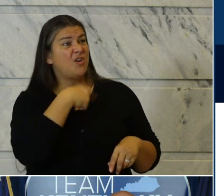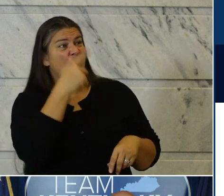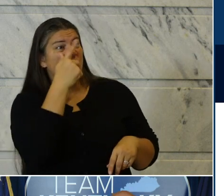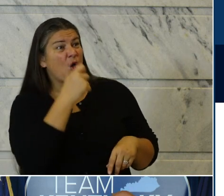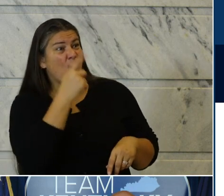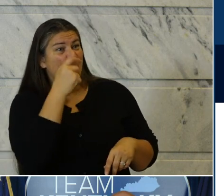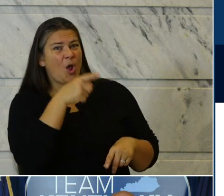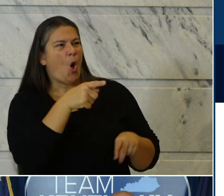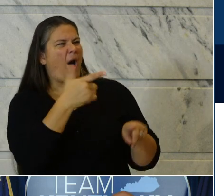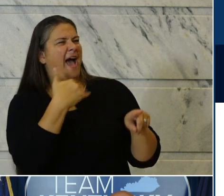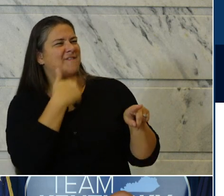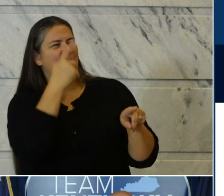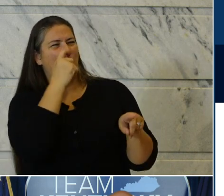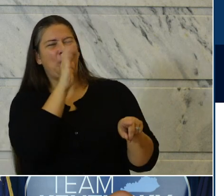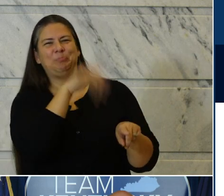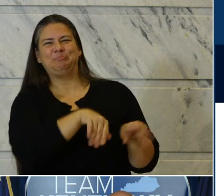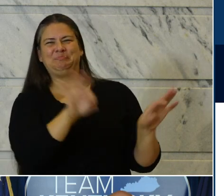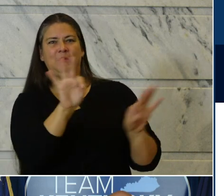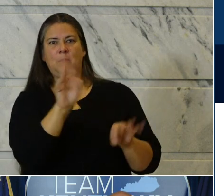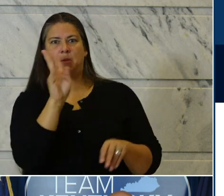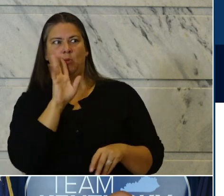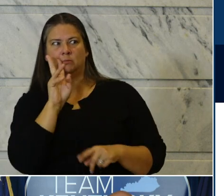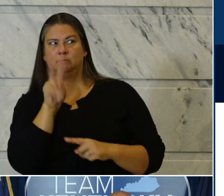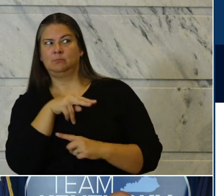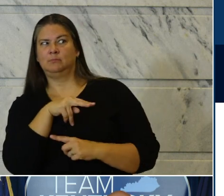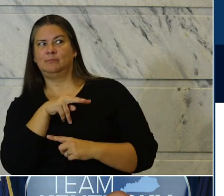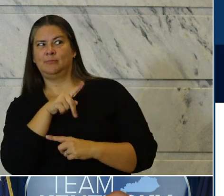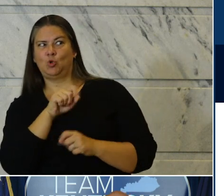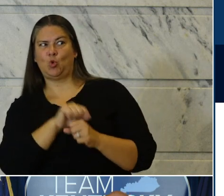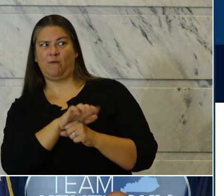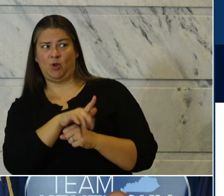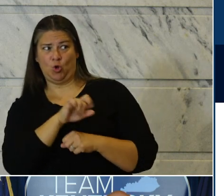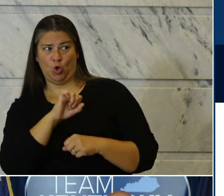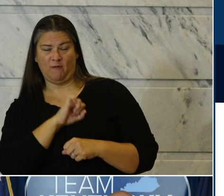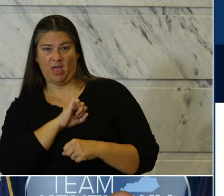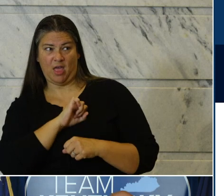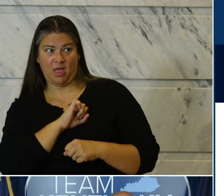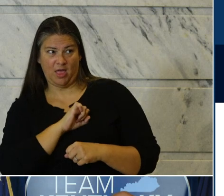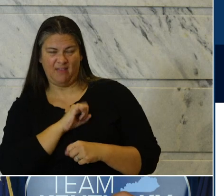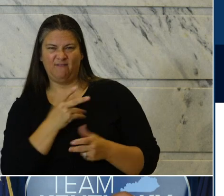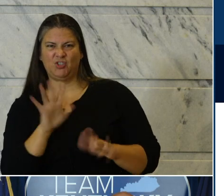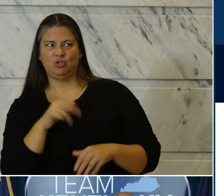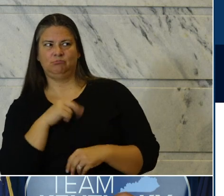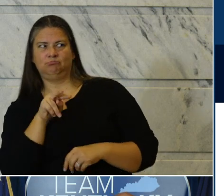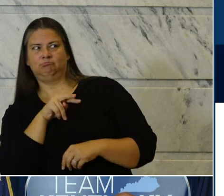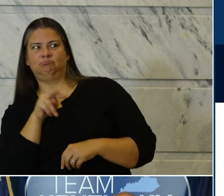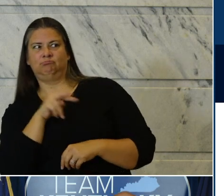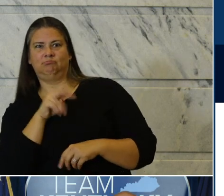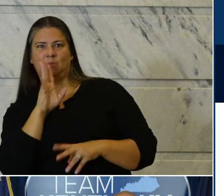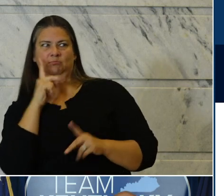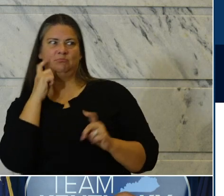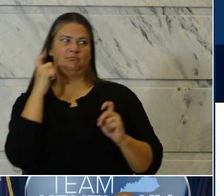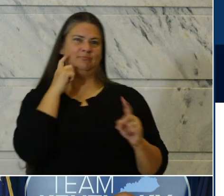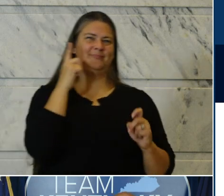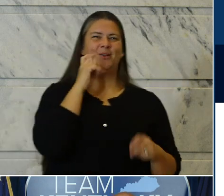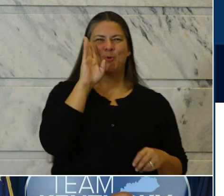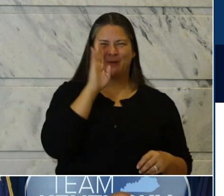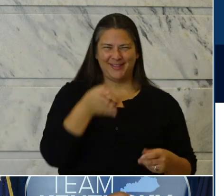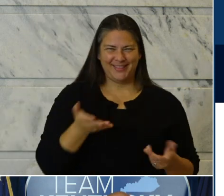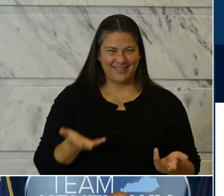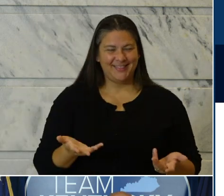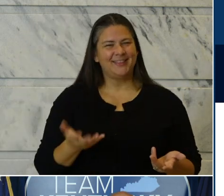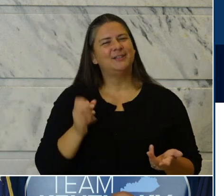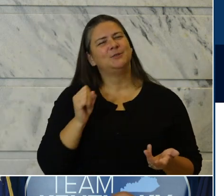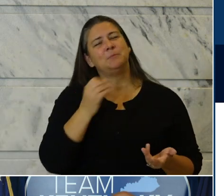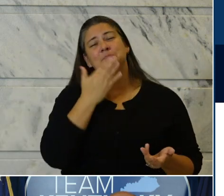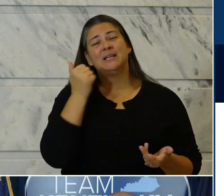be worried you have COVID-19. Don't do it. If you're sick, stay home. If you're sick enough to need medical care, contact your primary